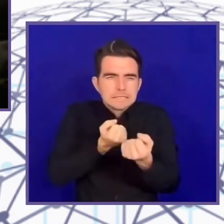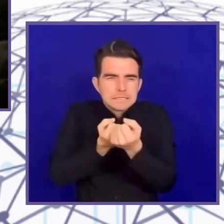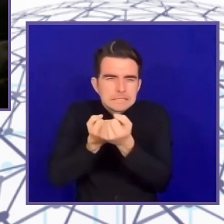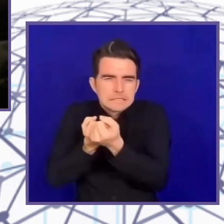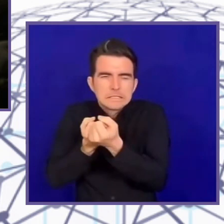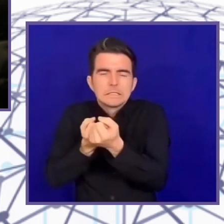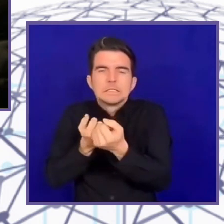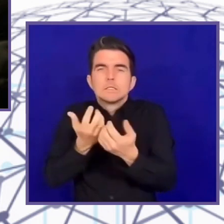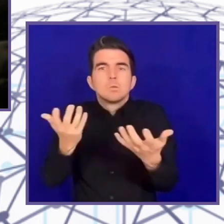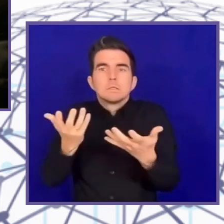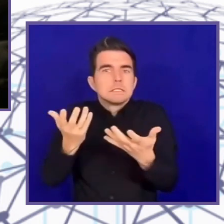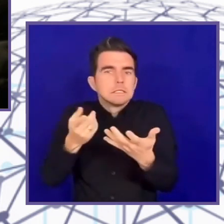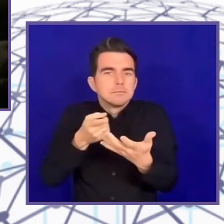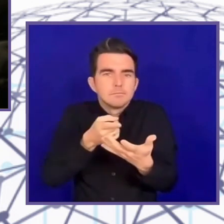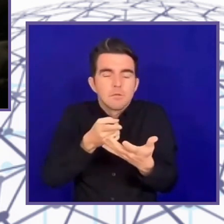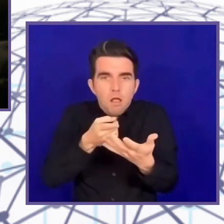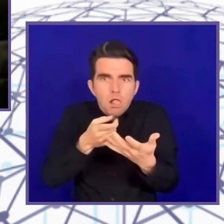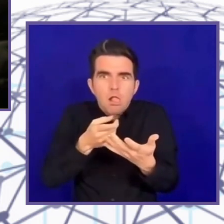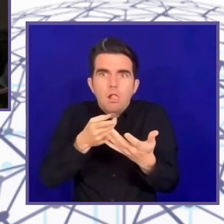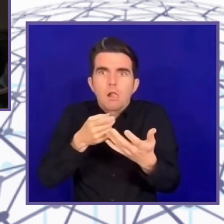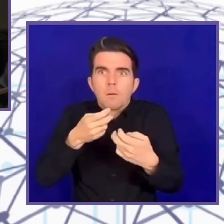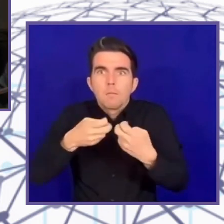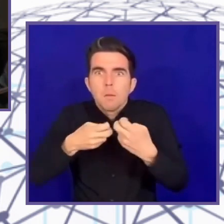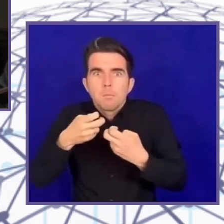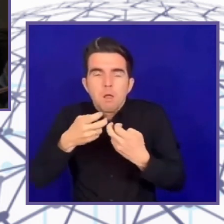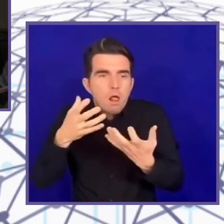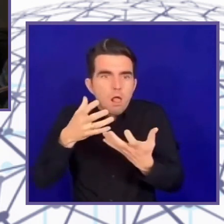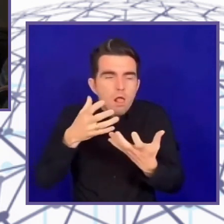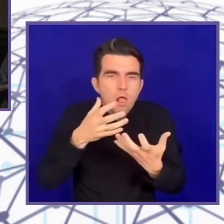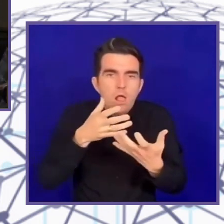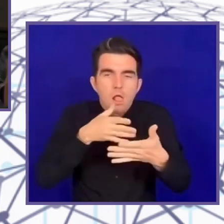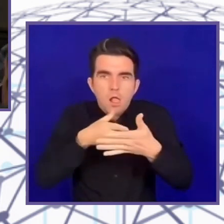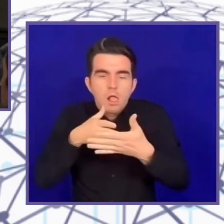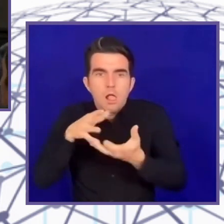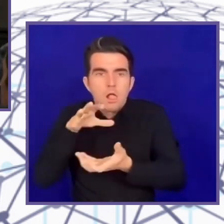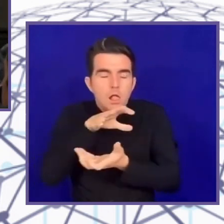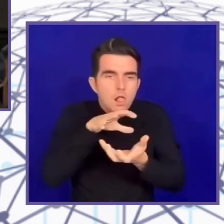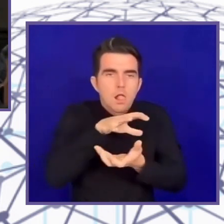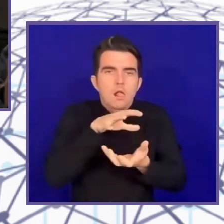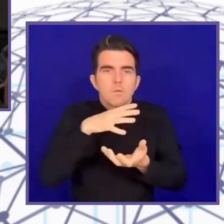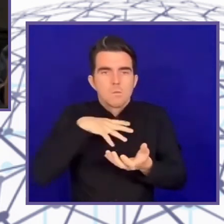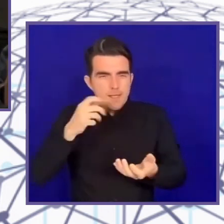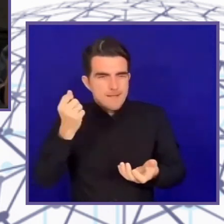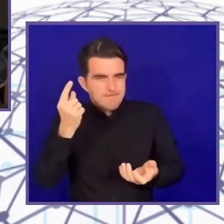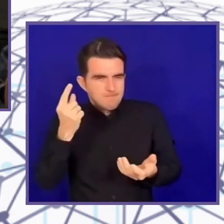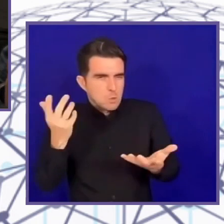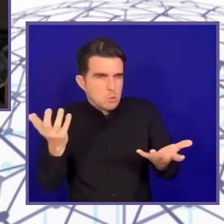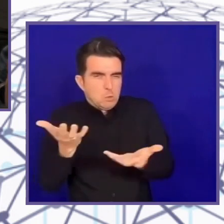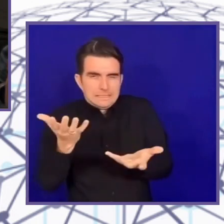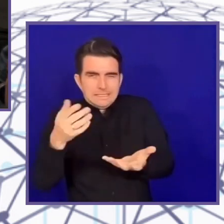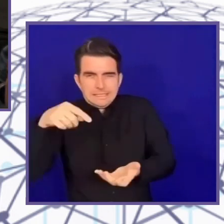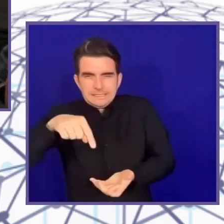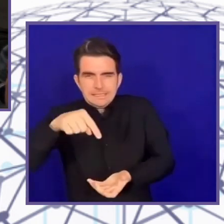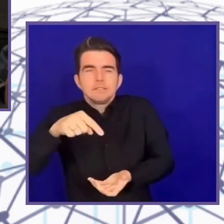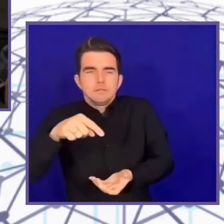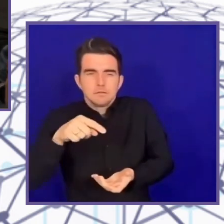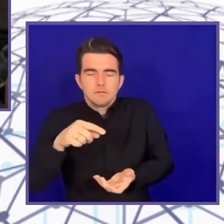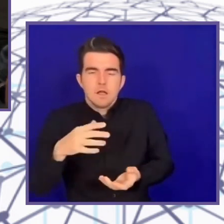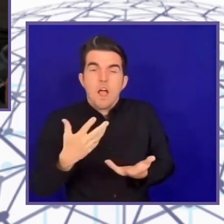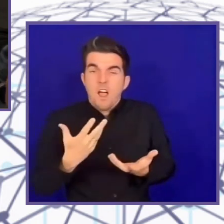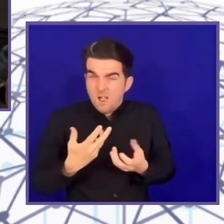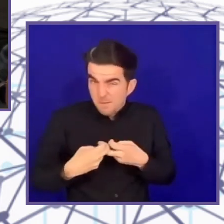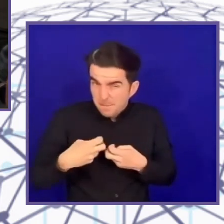is a problem. An issue for us that goes broader than disability as well. We're